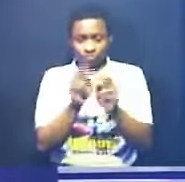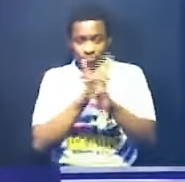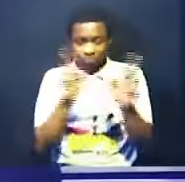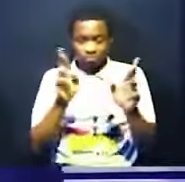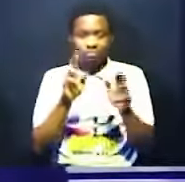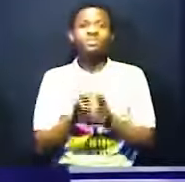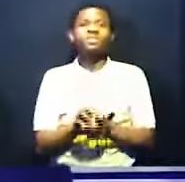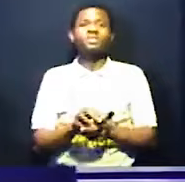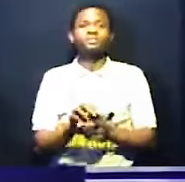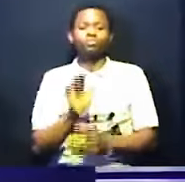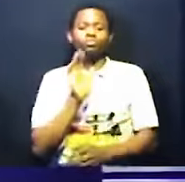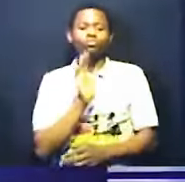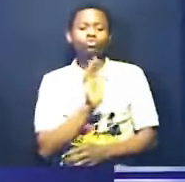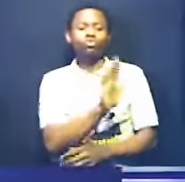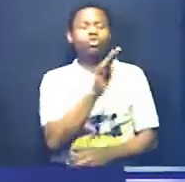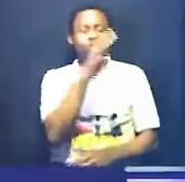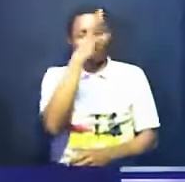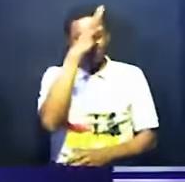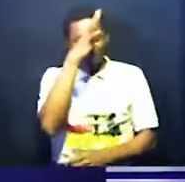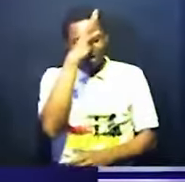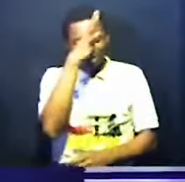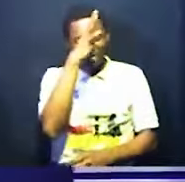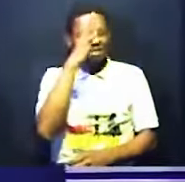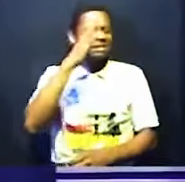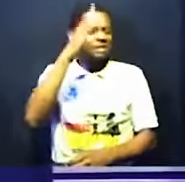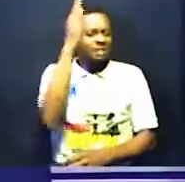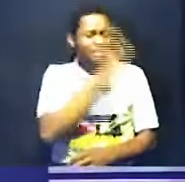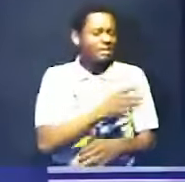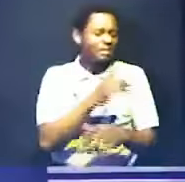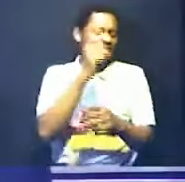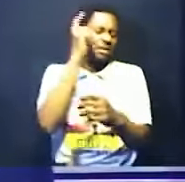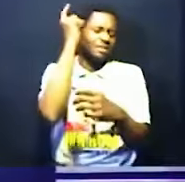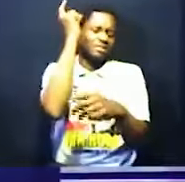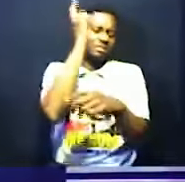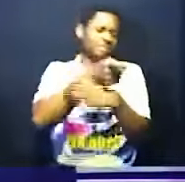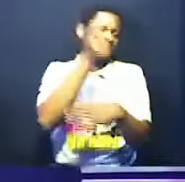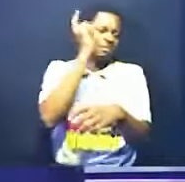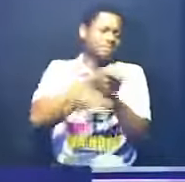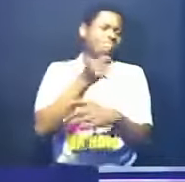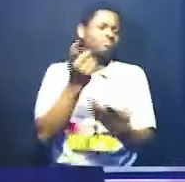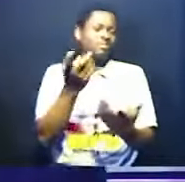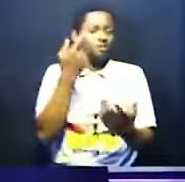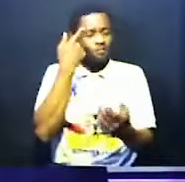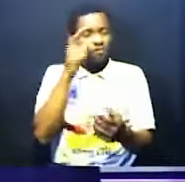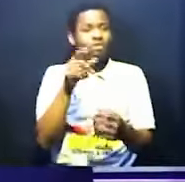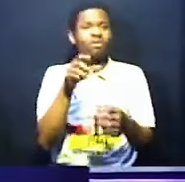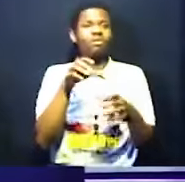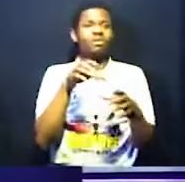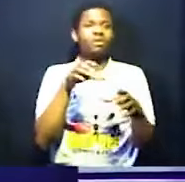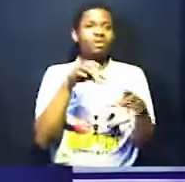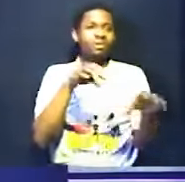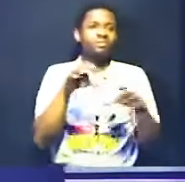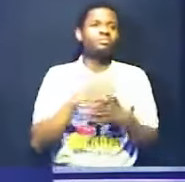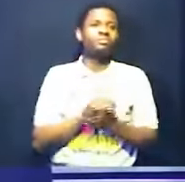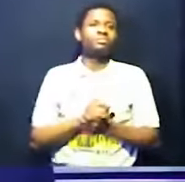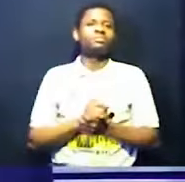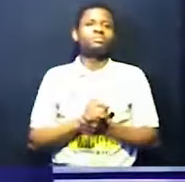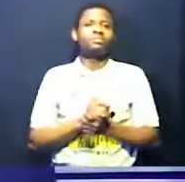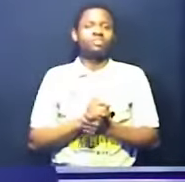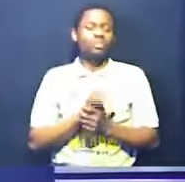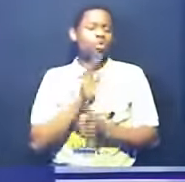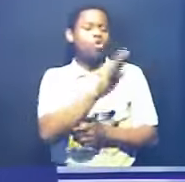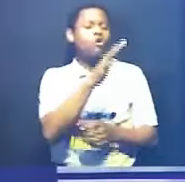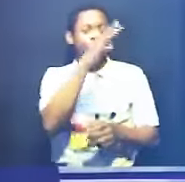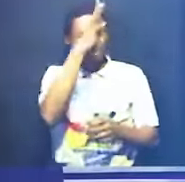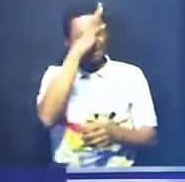go. His father had never rebuked him for asking. Okay, now let's take it again.